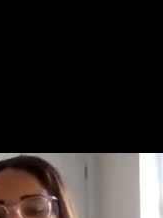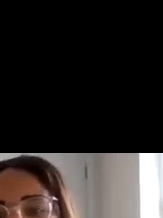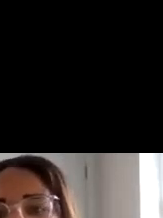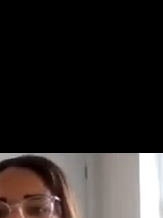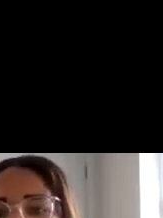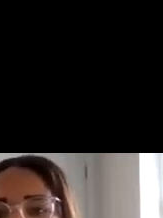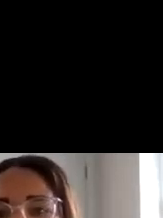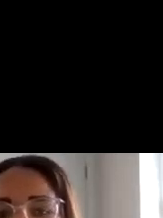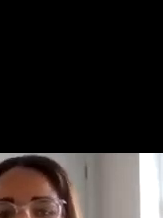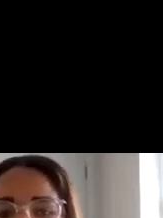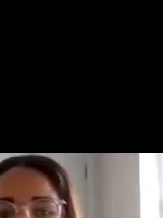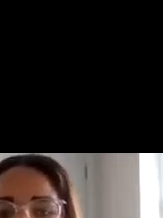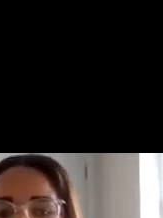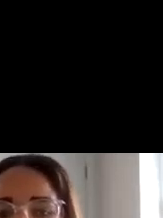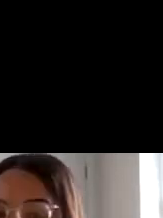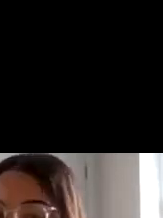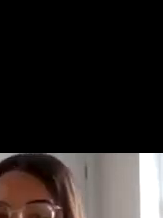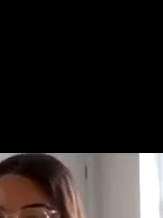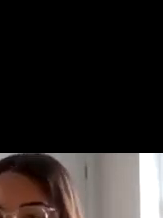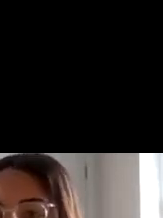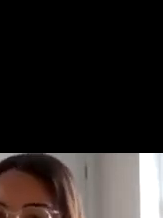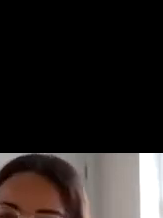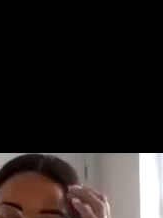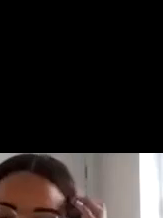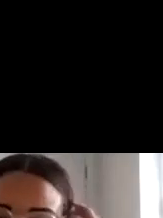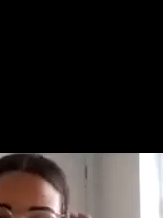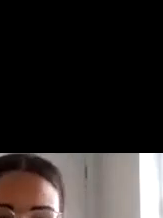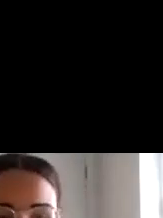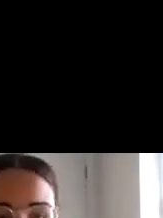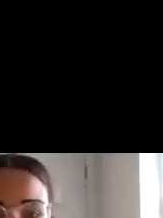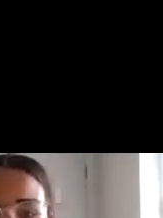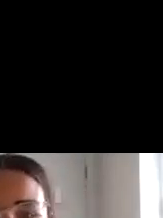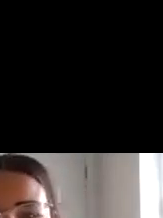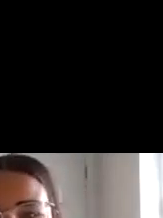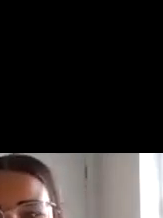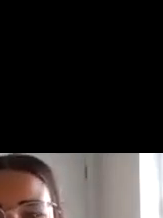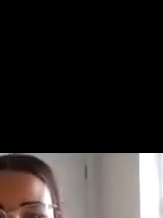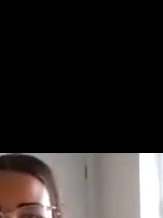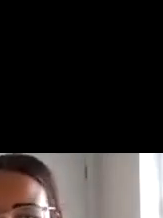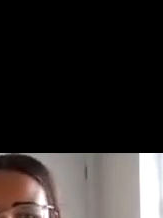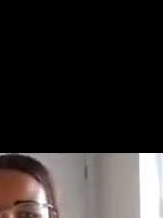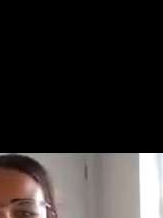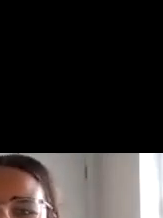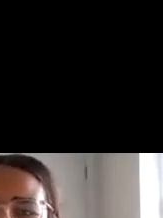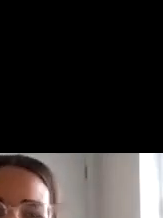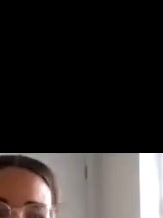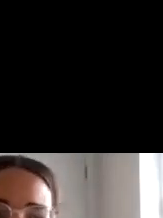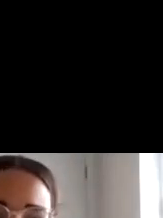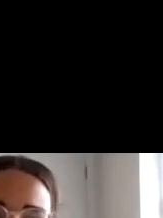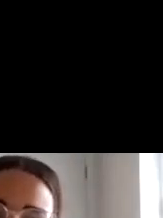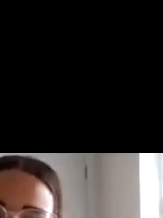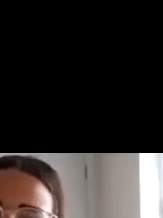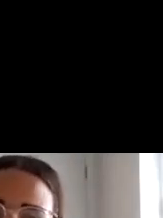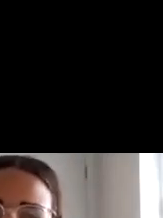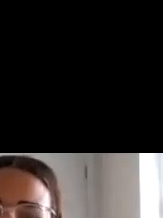truly special in terms of its usability with such a broad range of clients, really. So a bit about me. My